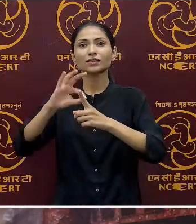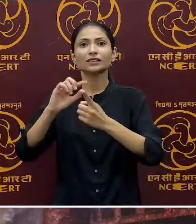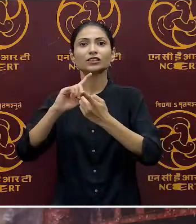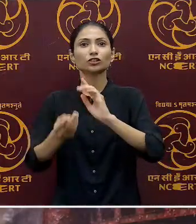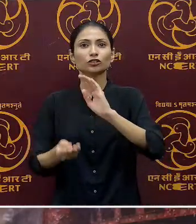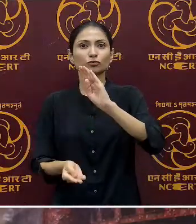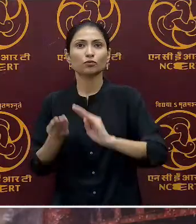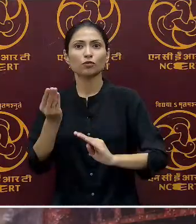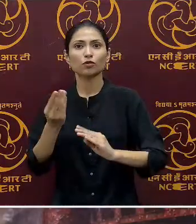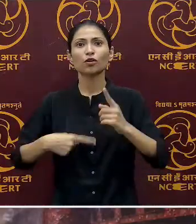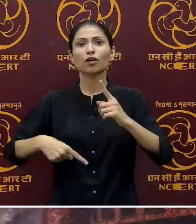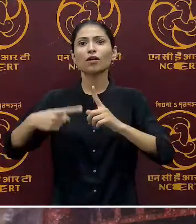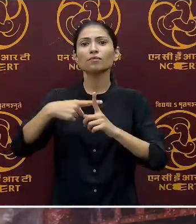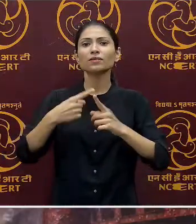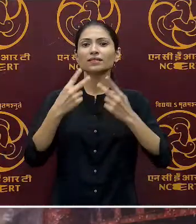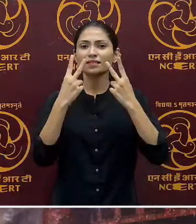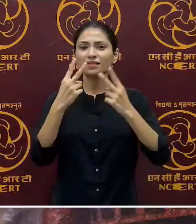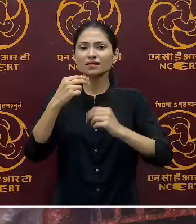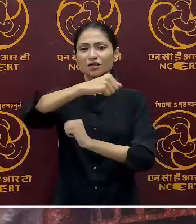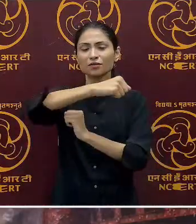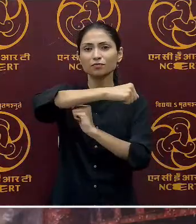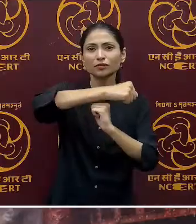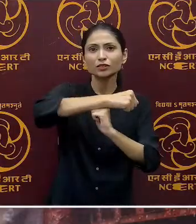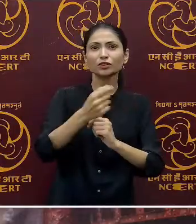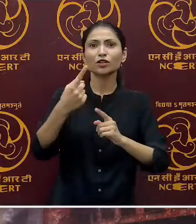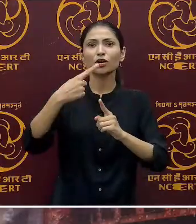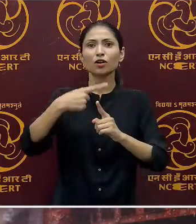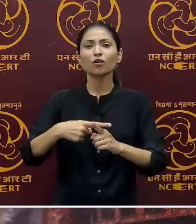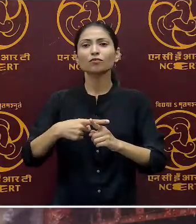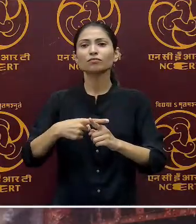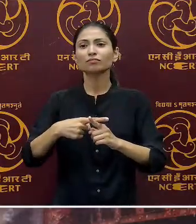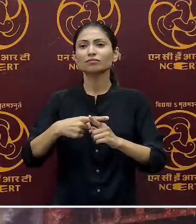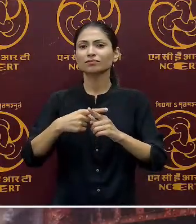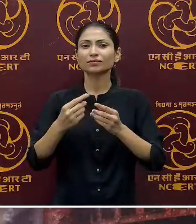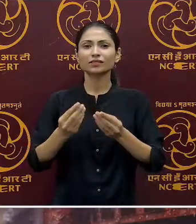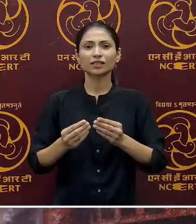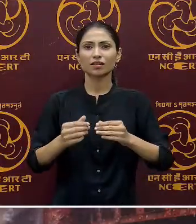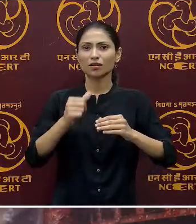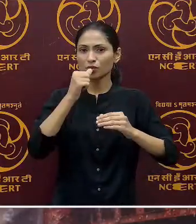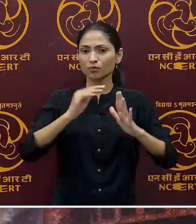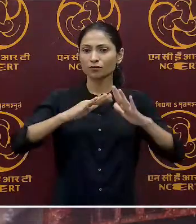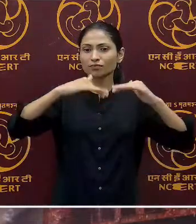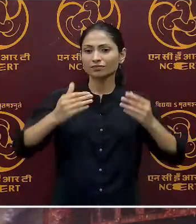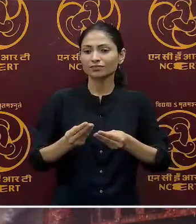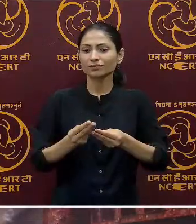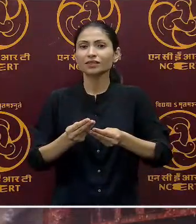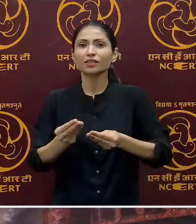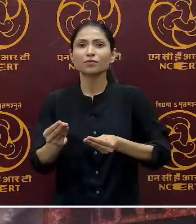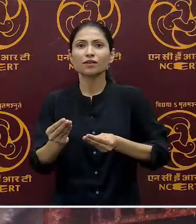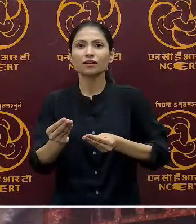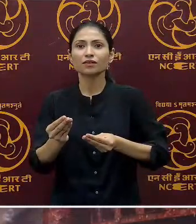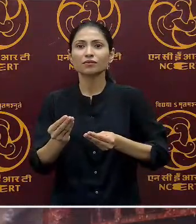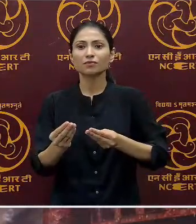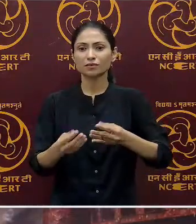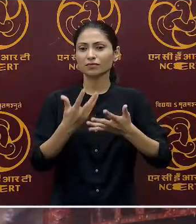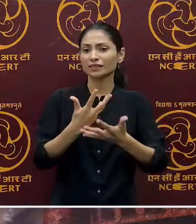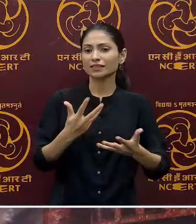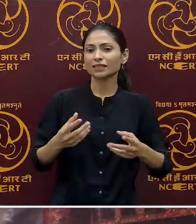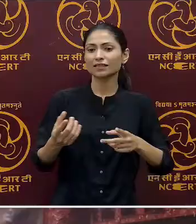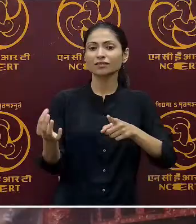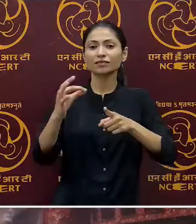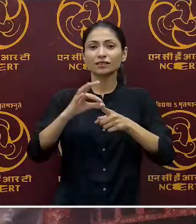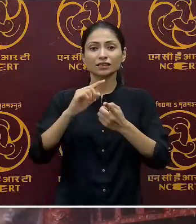and the boat shapes, they get also corroded very faster, because the areas near the sea have already the